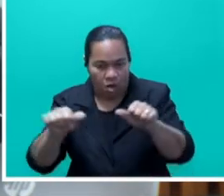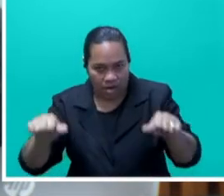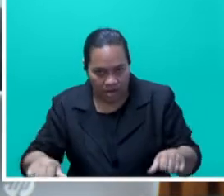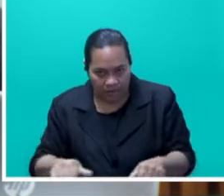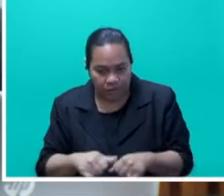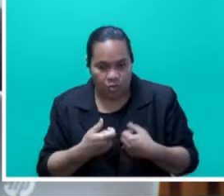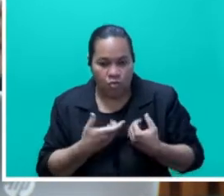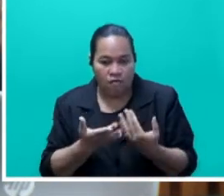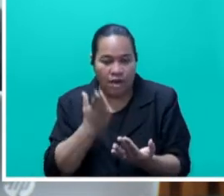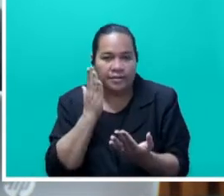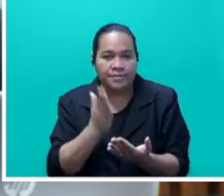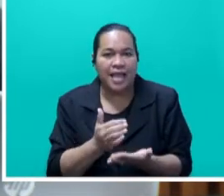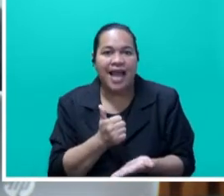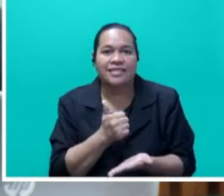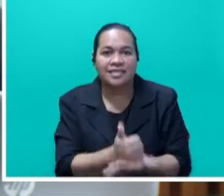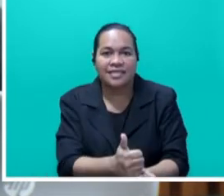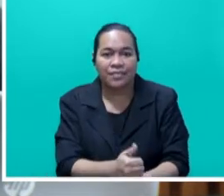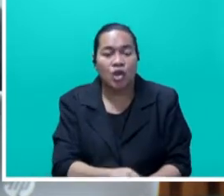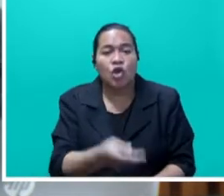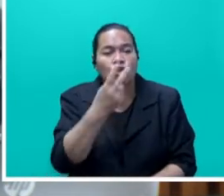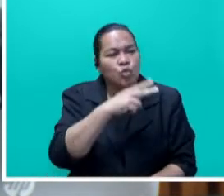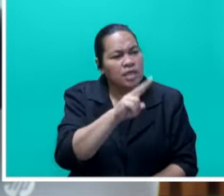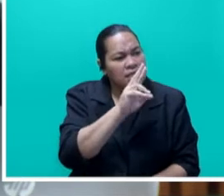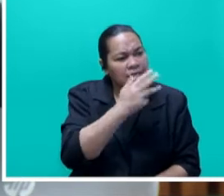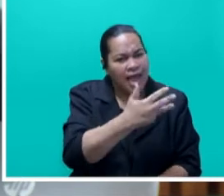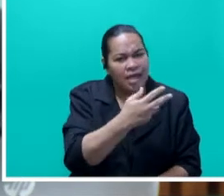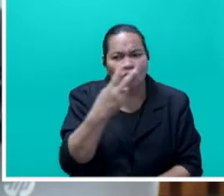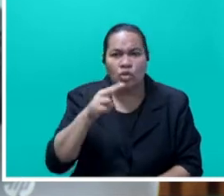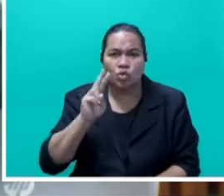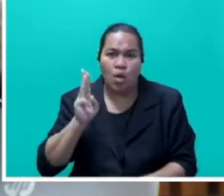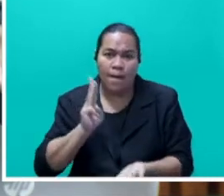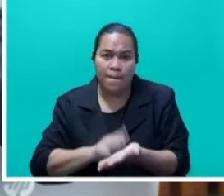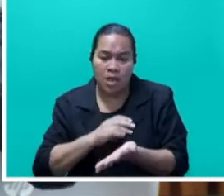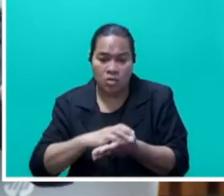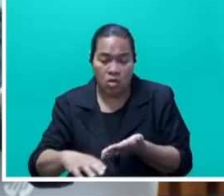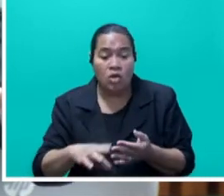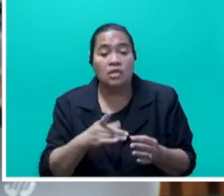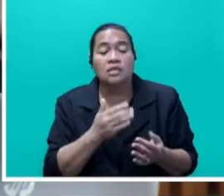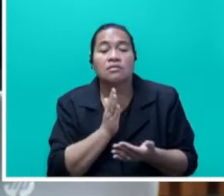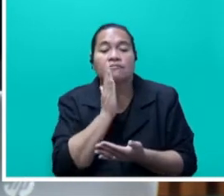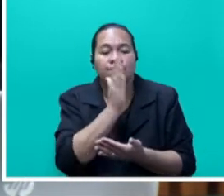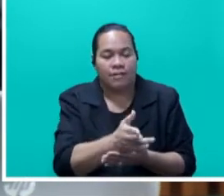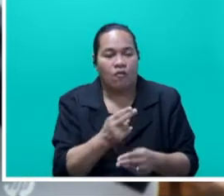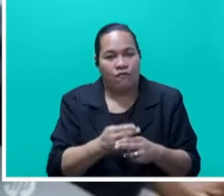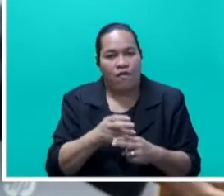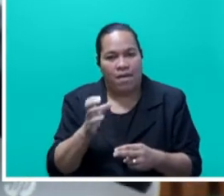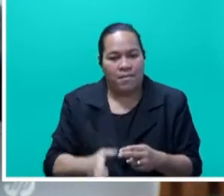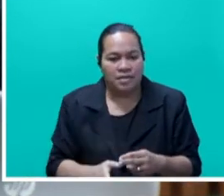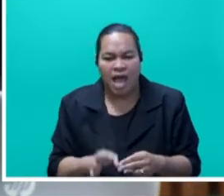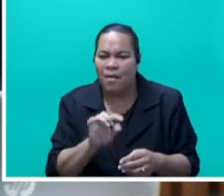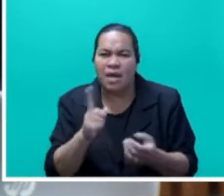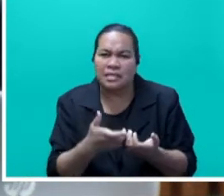provide direct assistance. So, Mr. Speaker, this $29.2 million is the direct assistance that we provide to farmers, apart